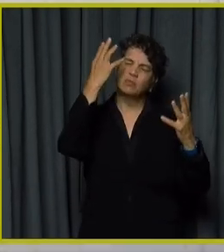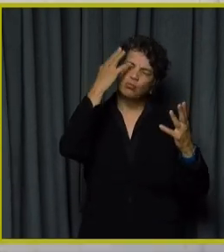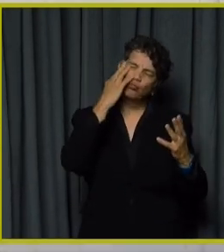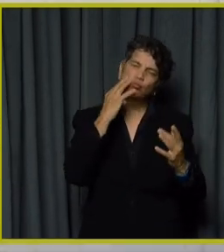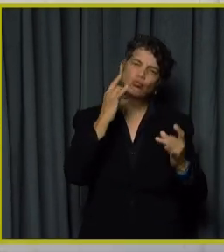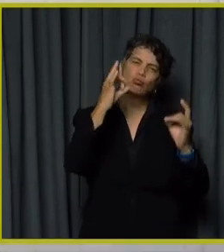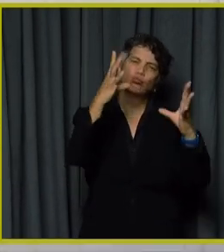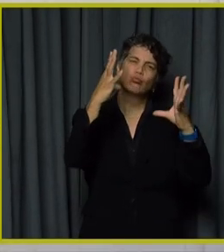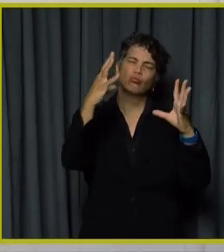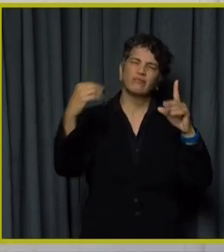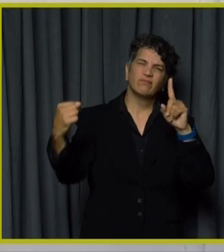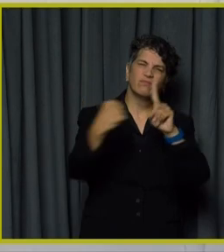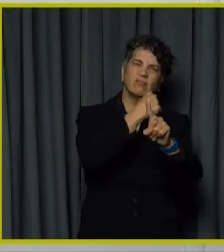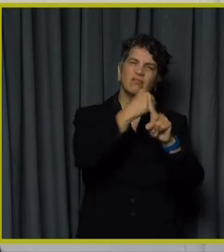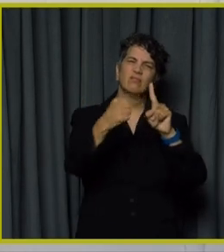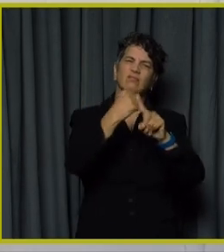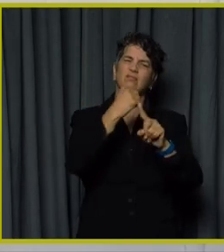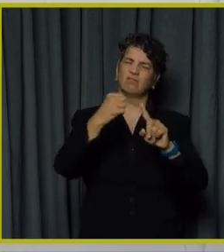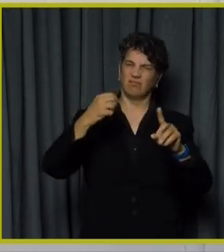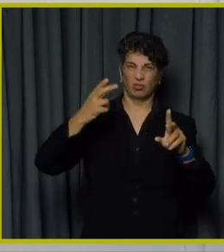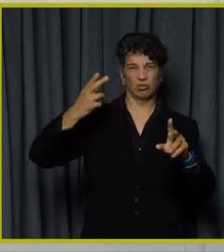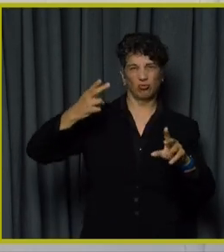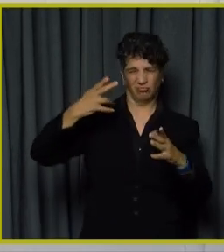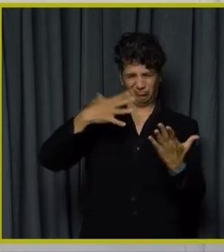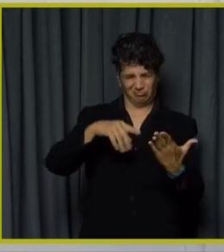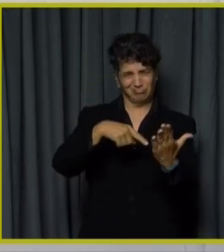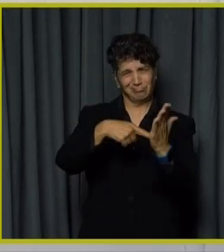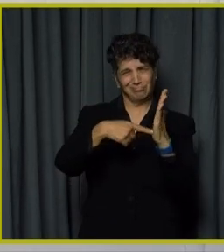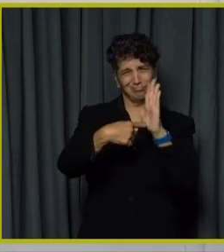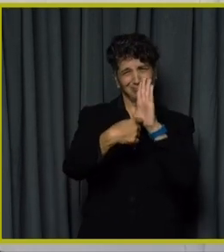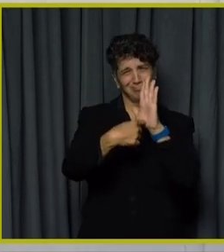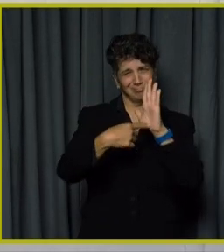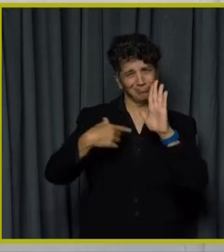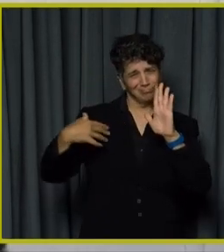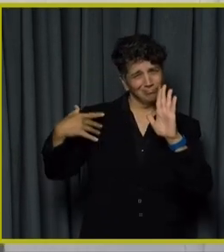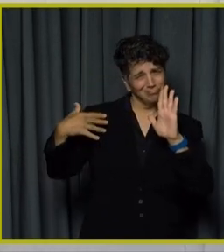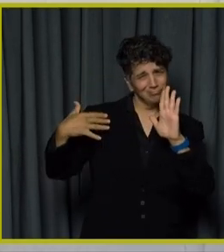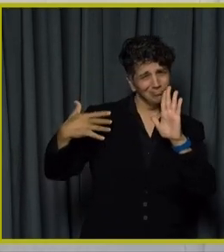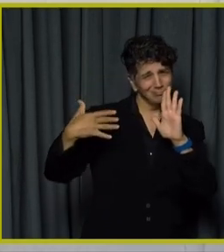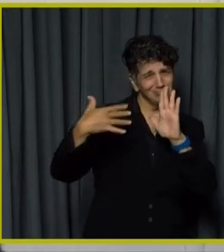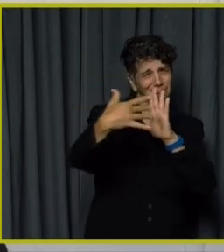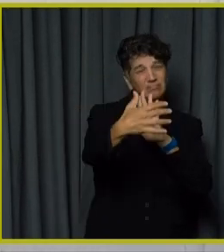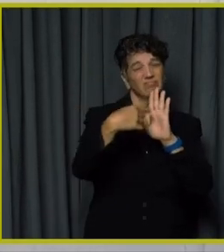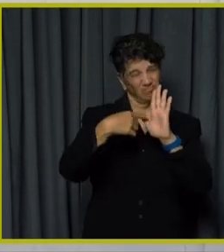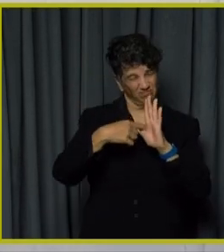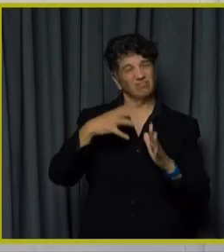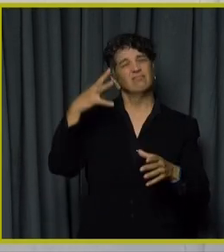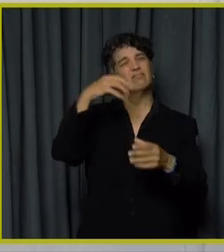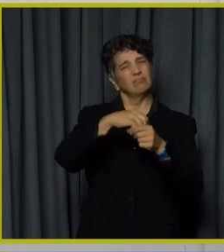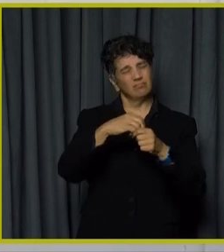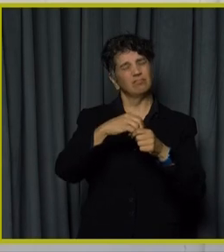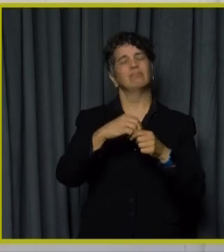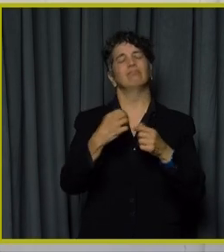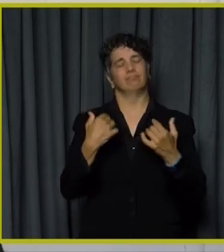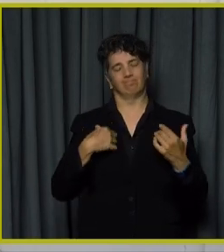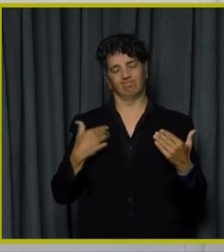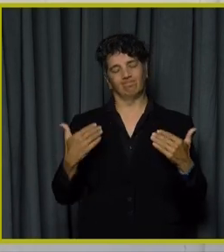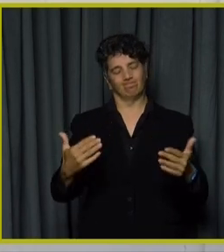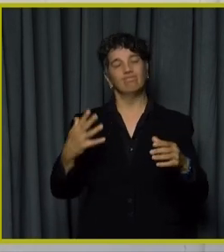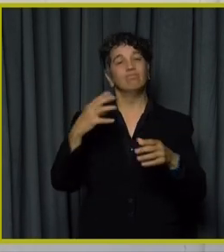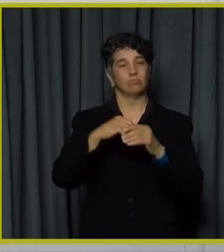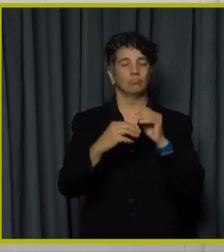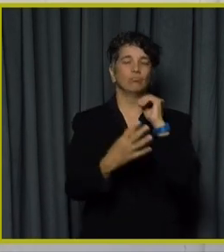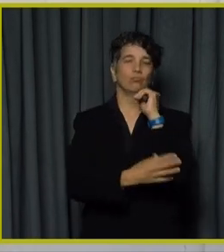history. That's why I'm a part of the Poor People's Campaign, a national call for moral revival. Did you